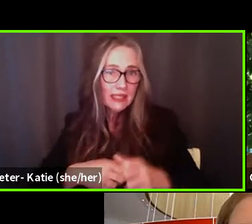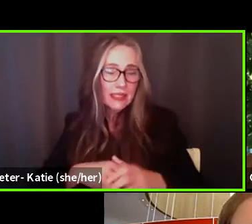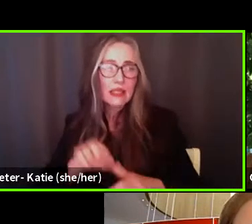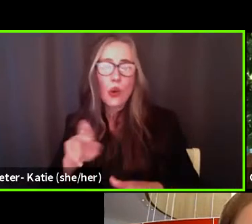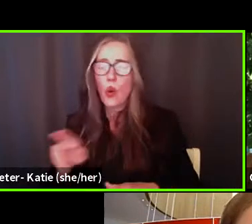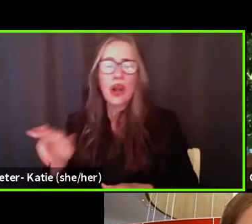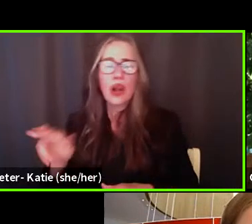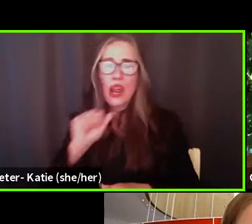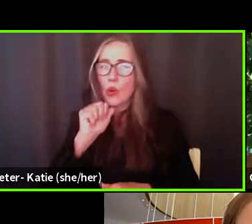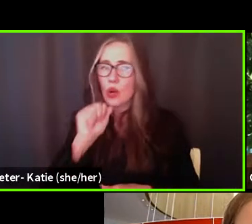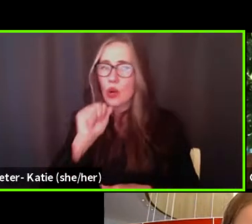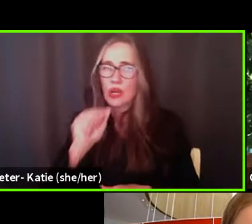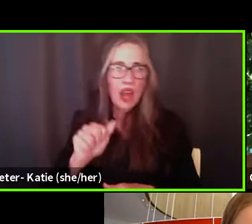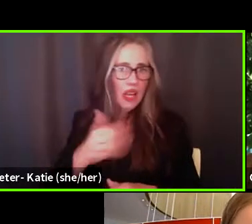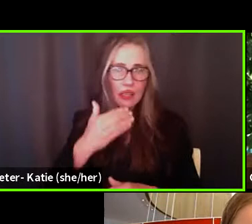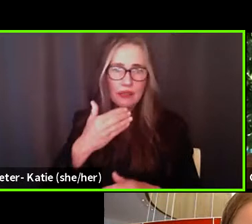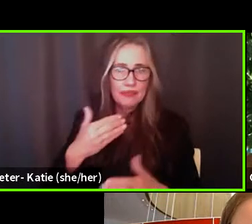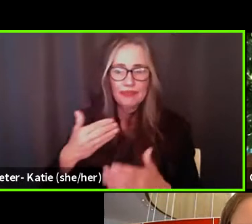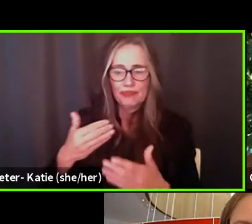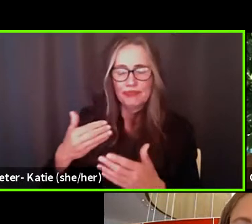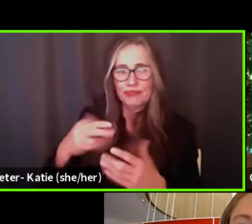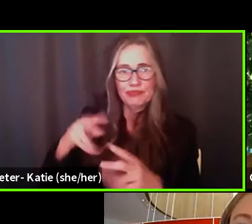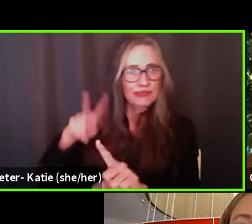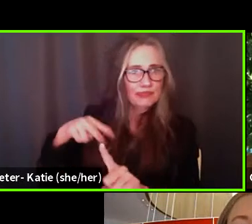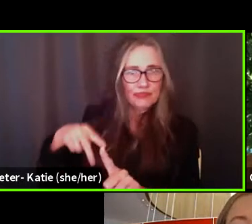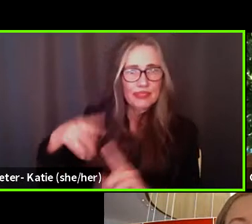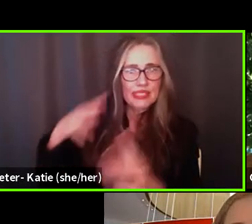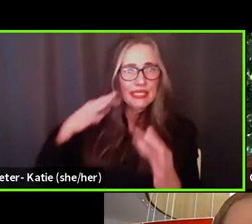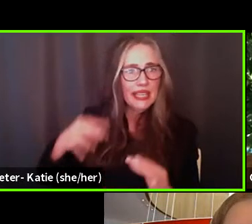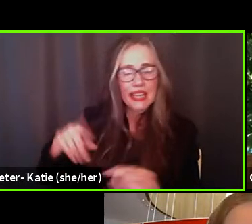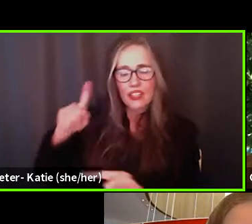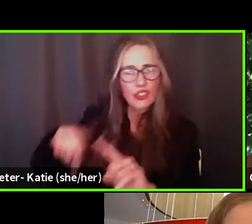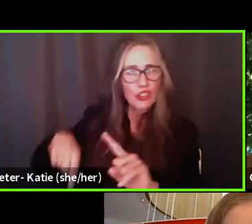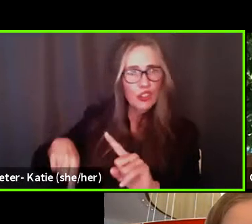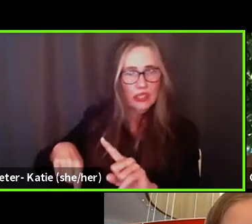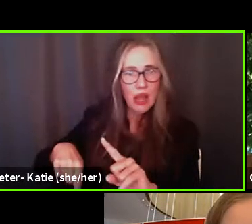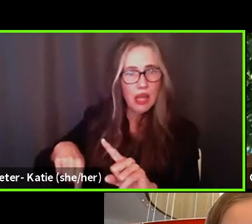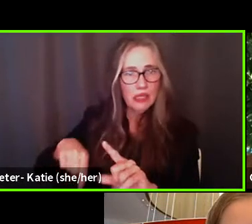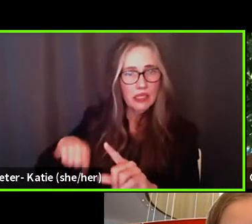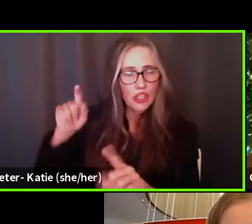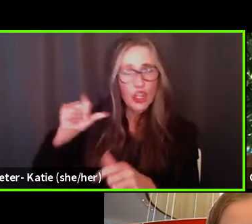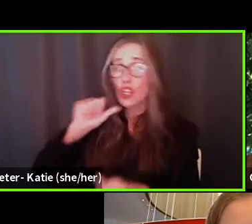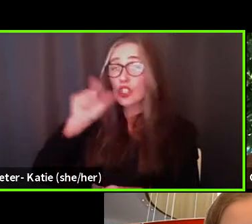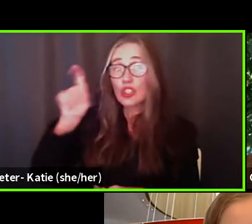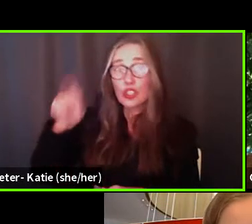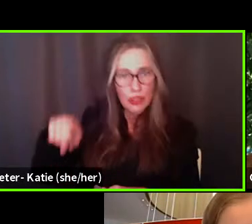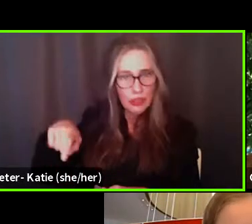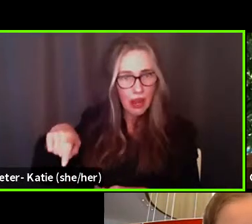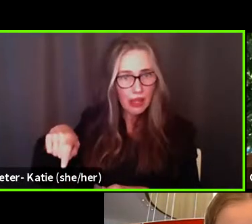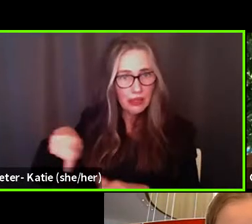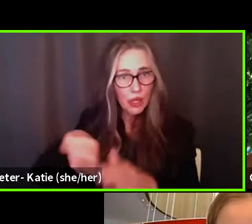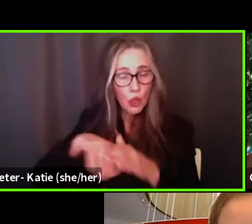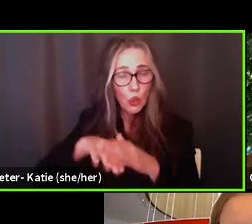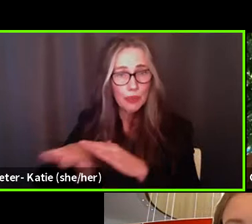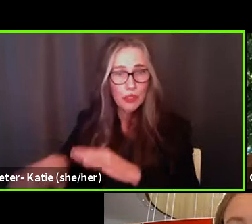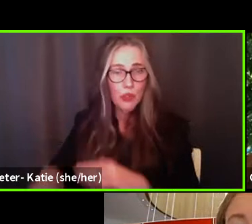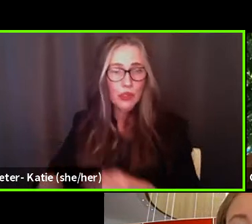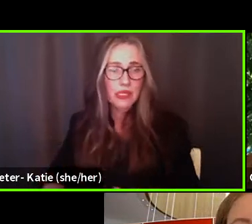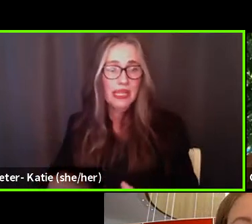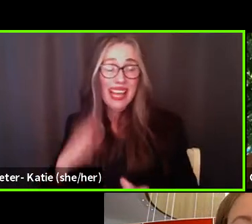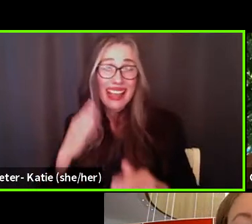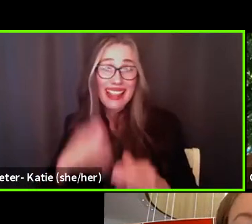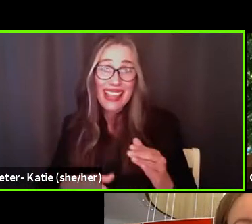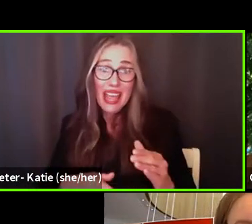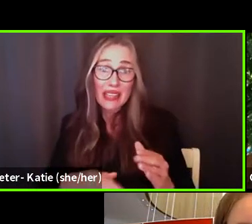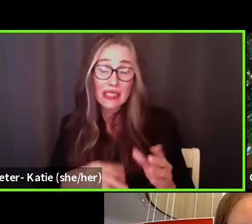a broad discretionary decision the end of the state's formal eugenic sterilization program and its